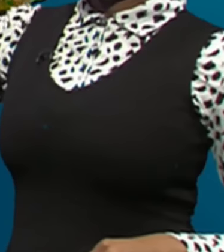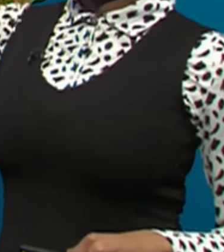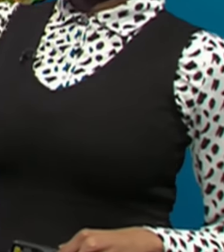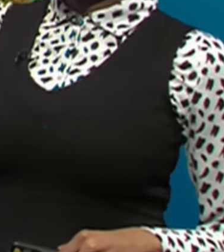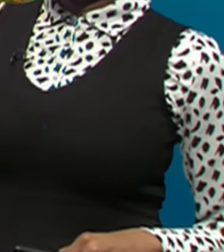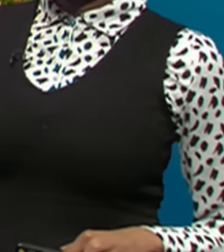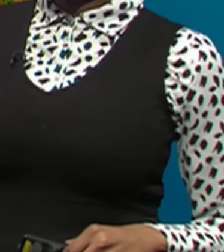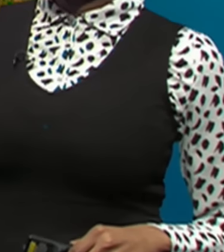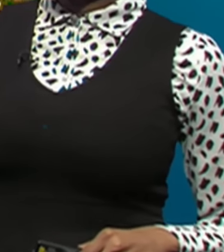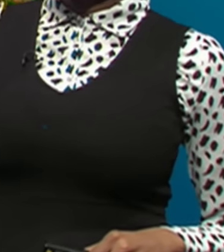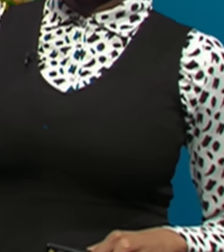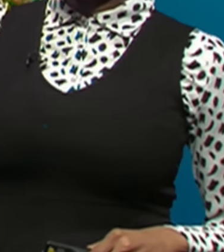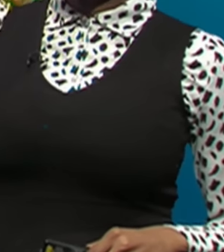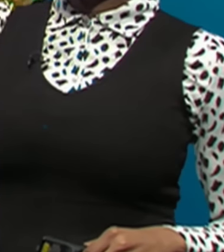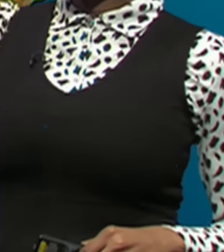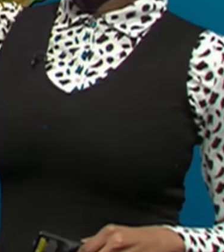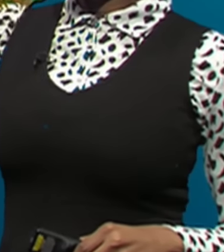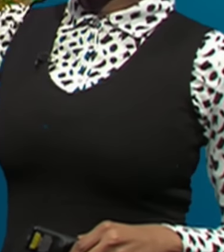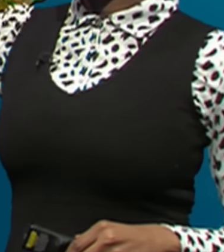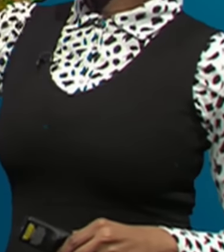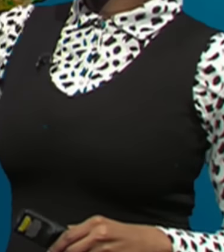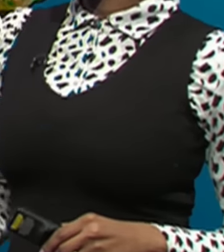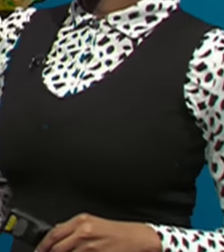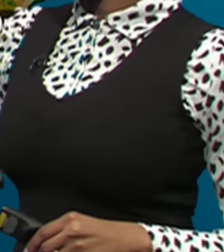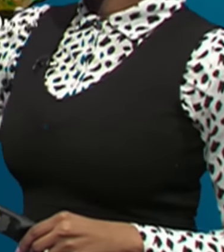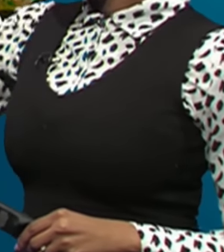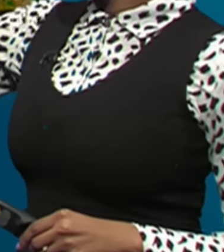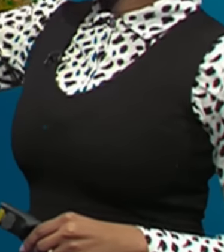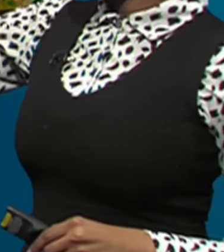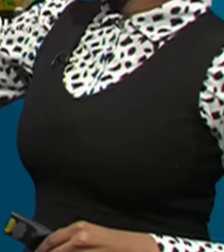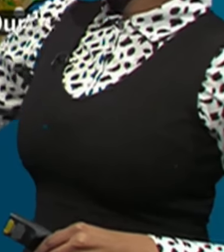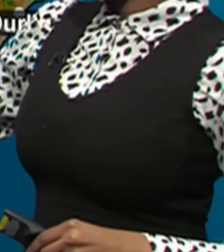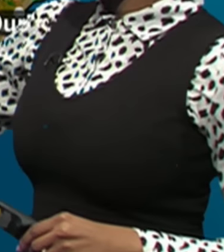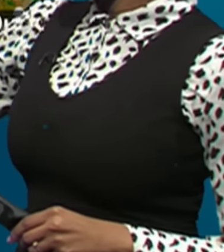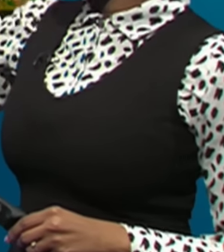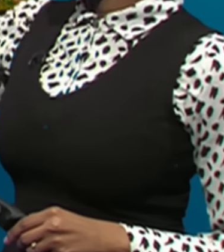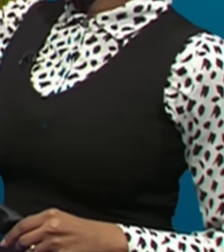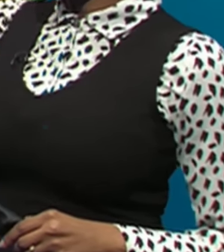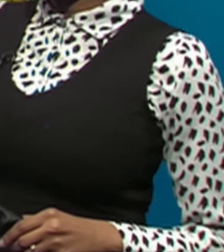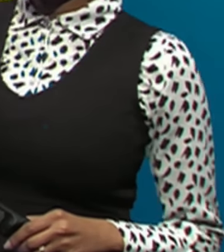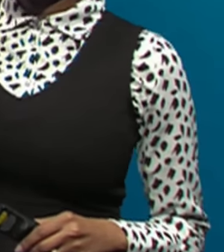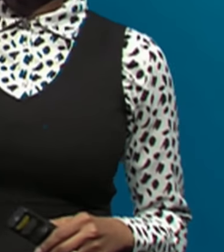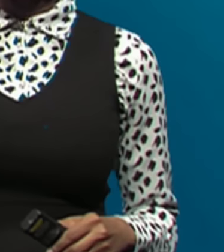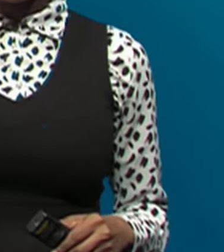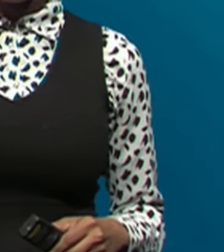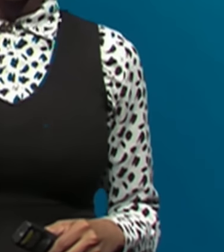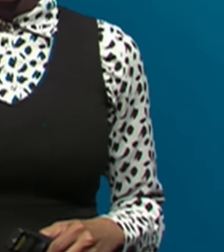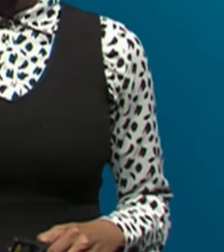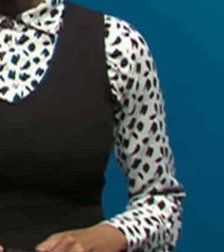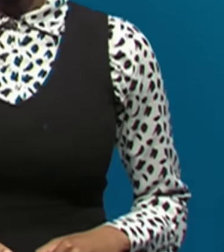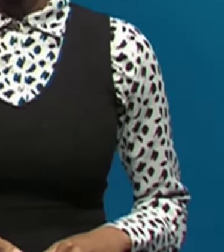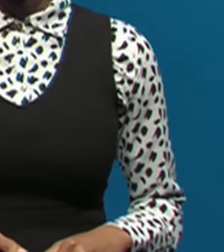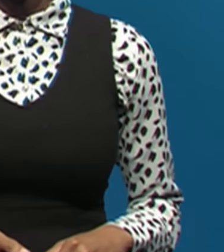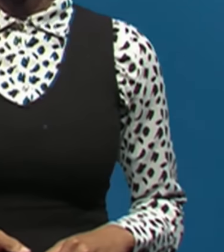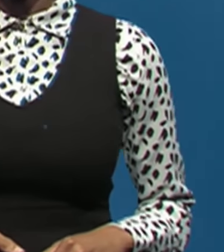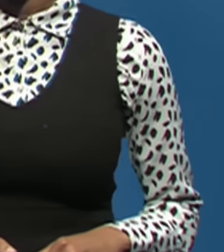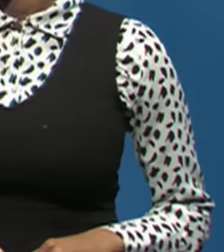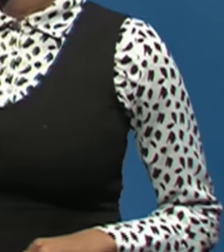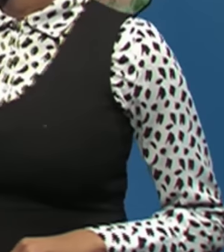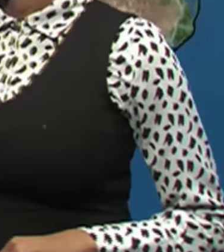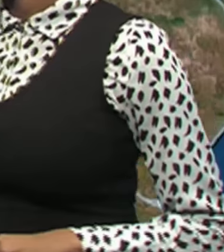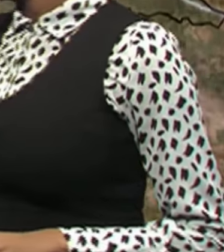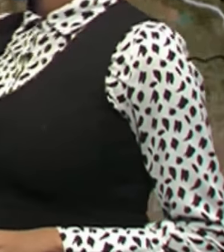bosa ba nna le gone gore tsibusa ka melelo ya naga mo bokoni jwa naga le mo karolong ya bogare jwa naga fa re lebelela ko karolong ya Kapa le teng go tla nna le gone